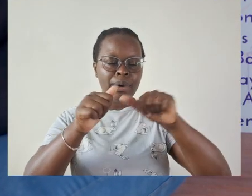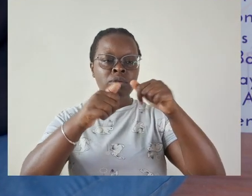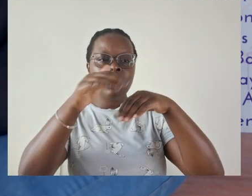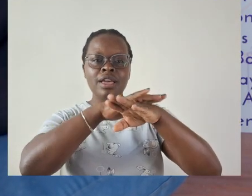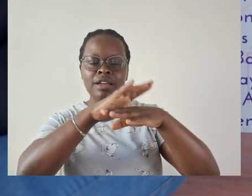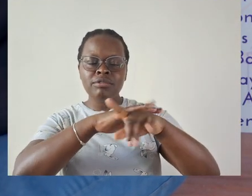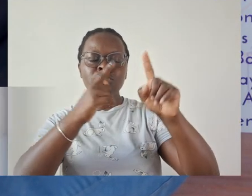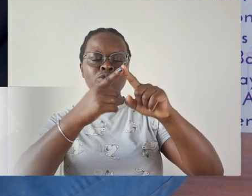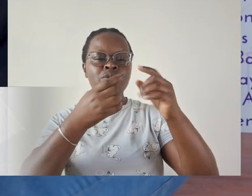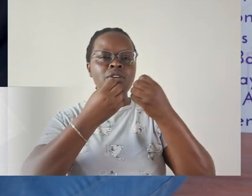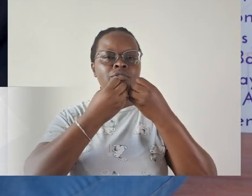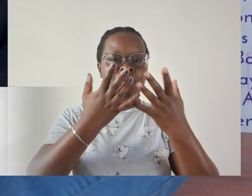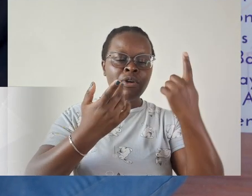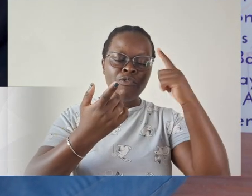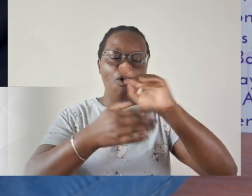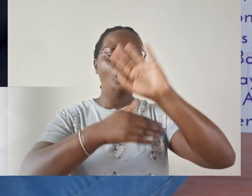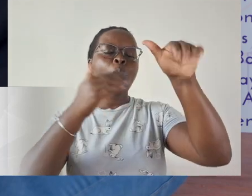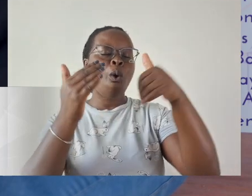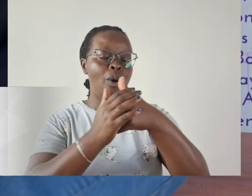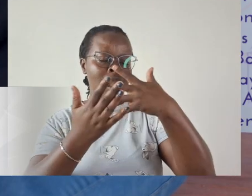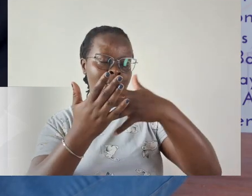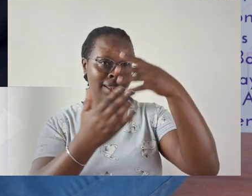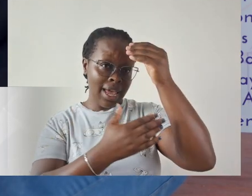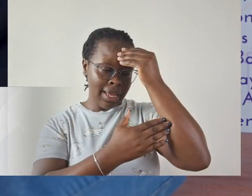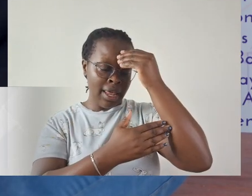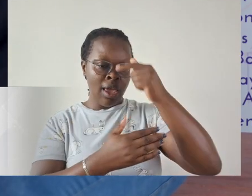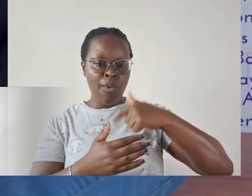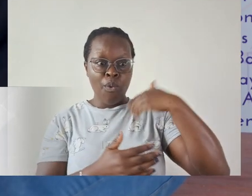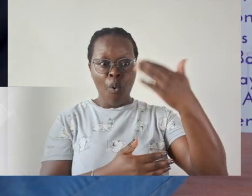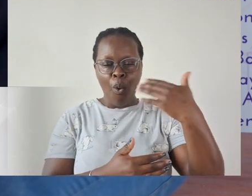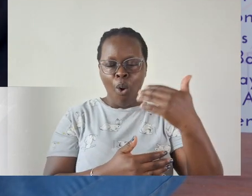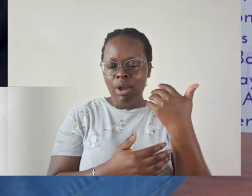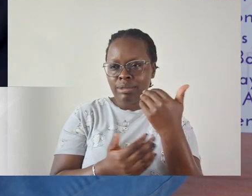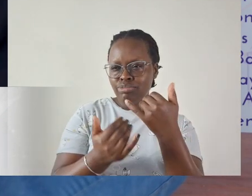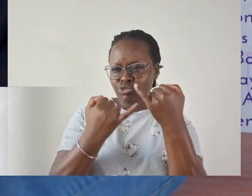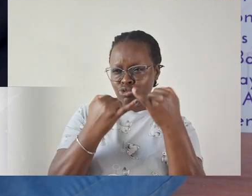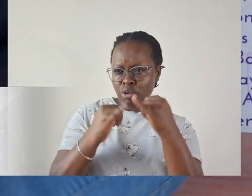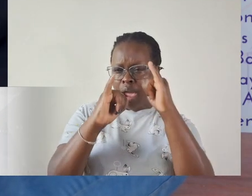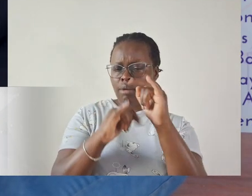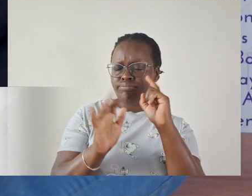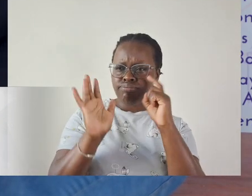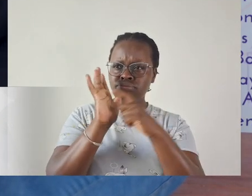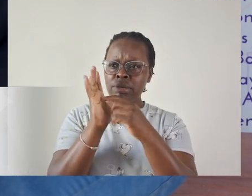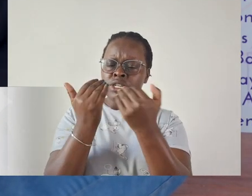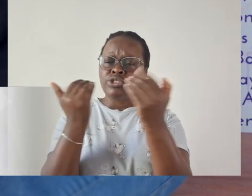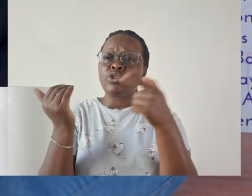in Kenya. And we tend to look at the children who are left out in education, especially when it comes to digital literacy.